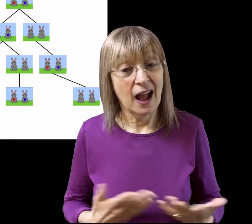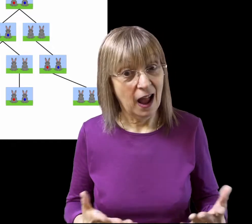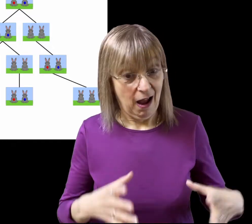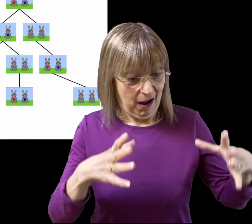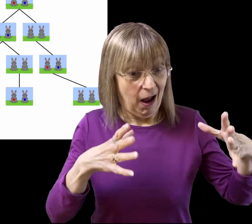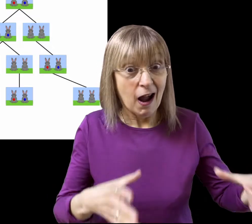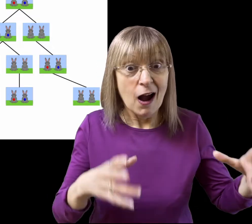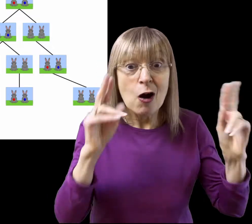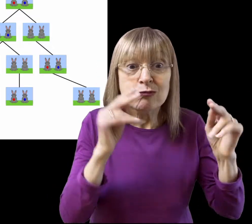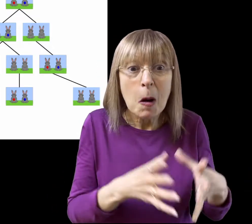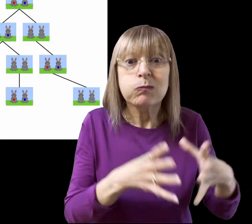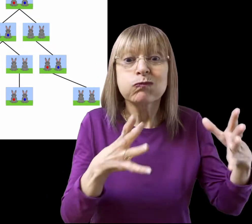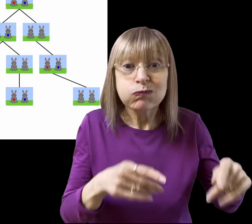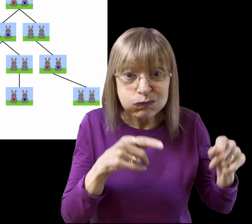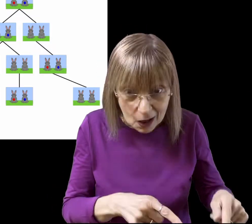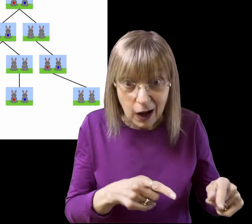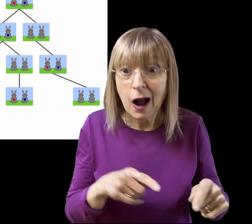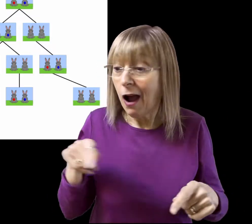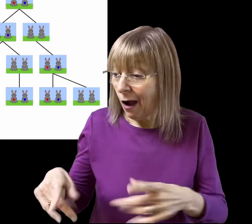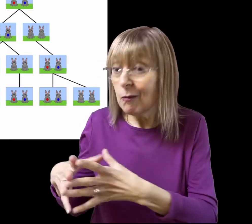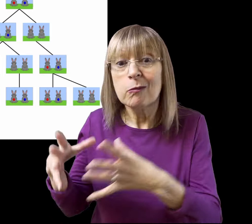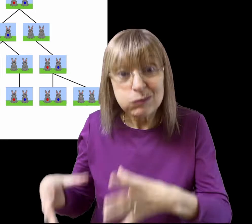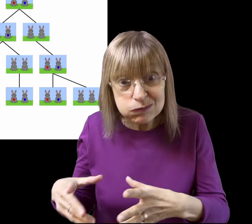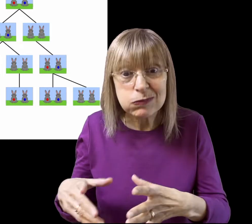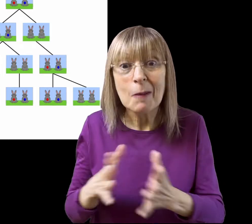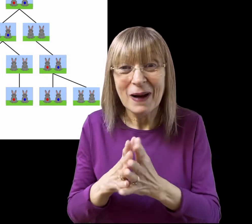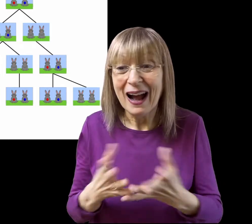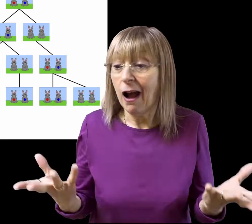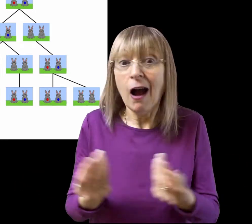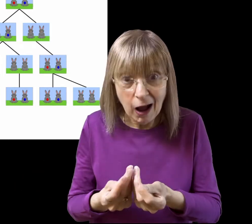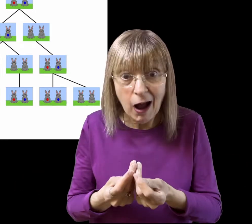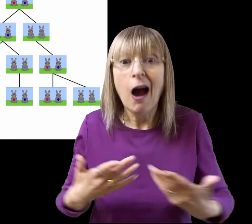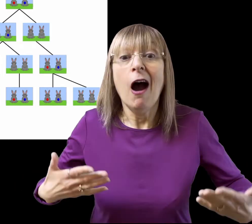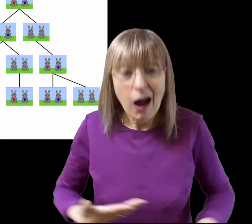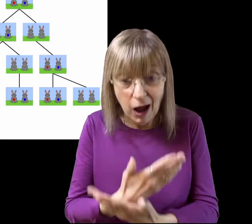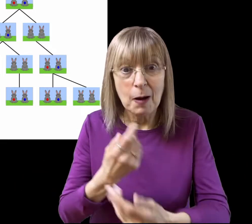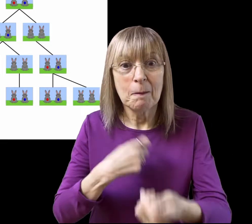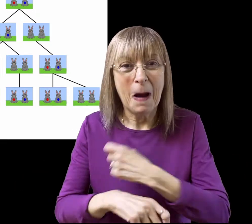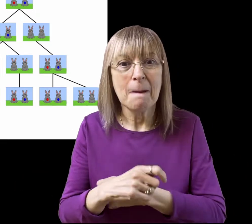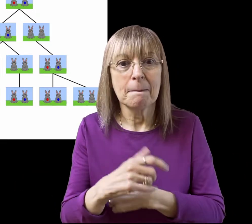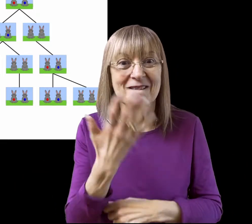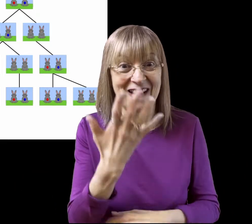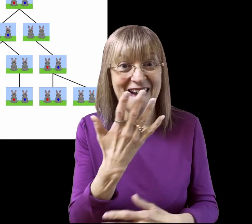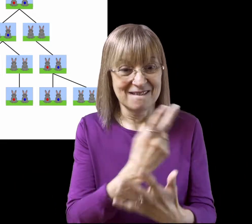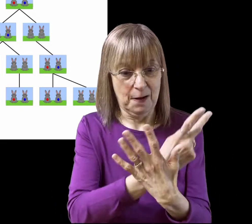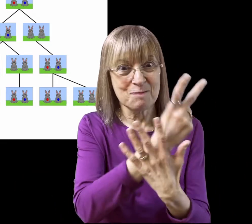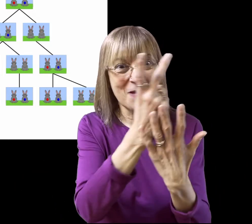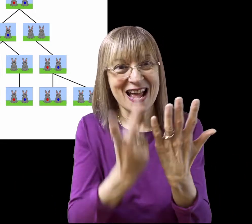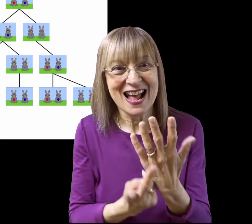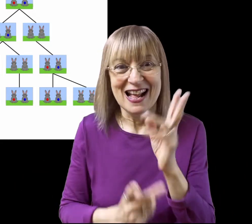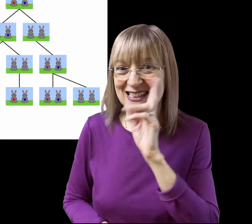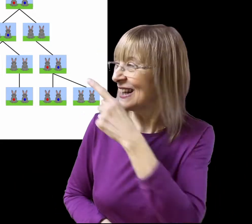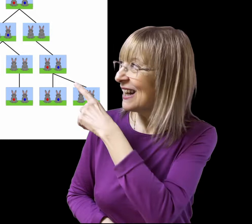a pair of grown-ups, another pair of grown-ups, and another pair of grown-ups. That was 5 pairs altogether. So